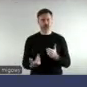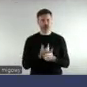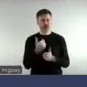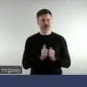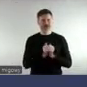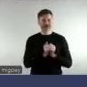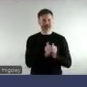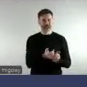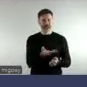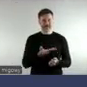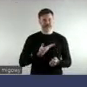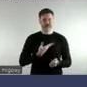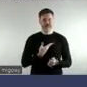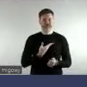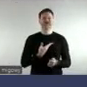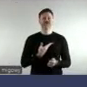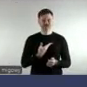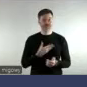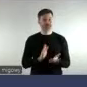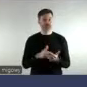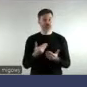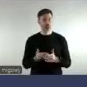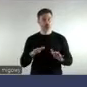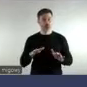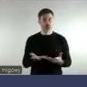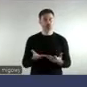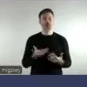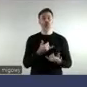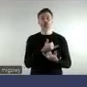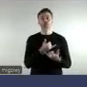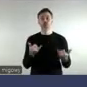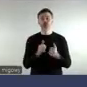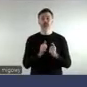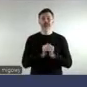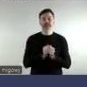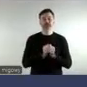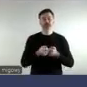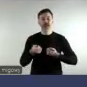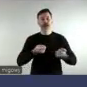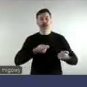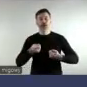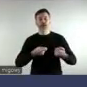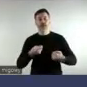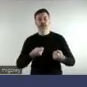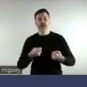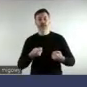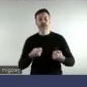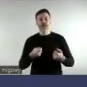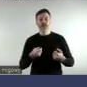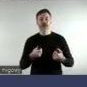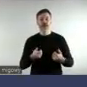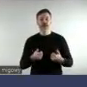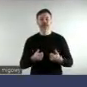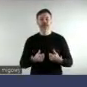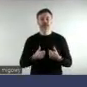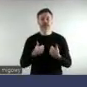as coordinating different initiatives on resource supply. So here in the slide, you can see a few